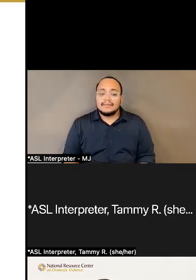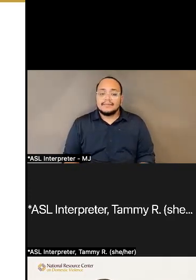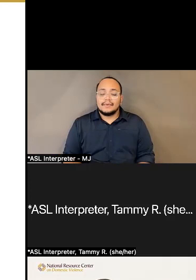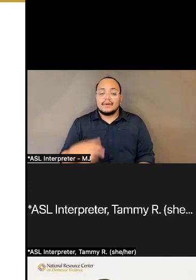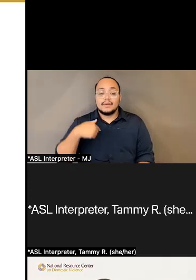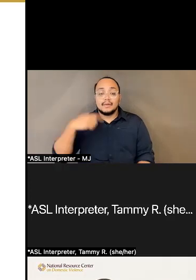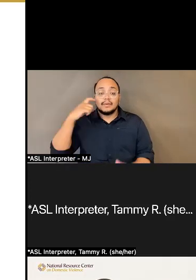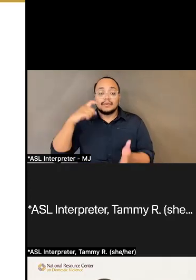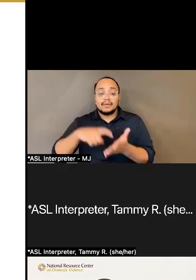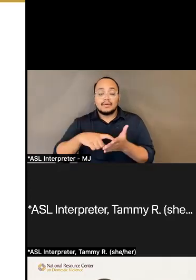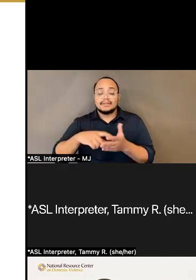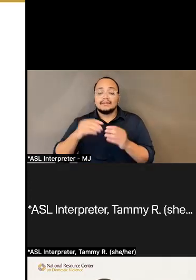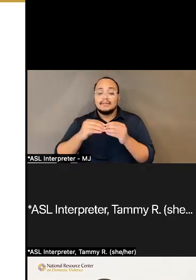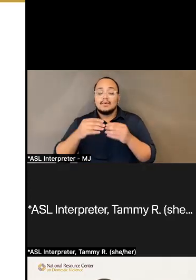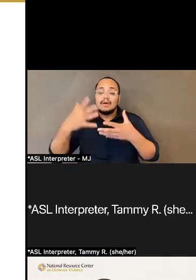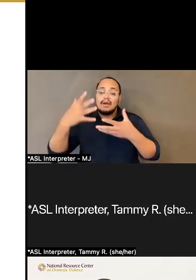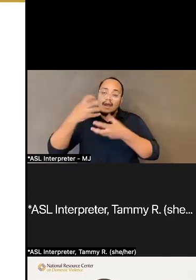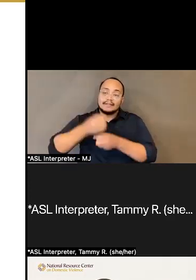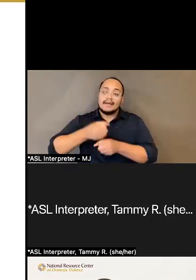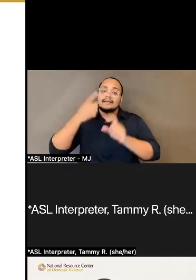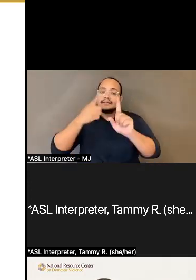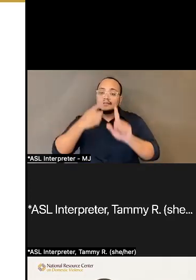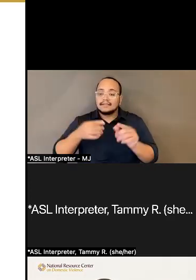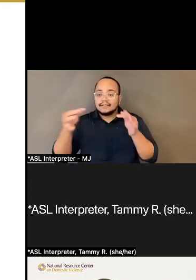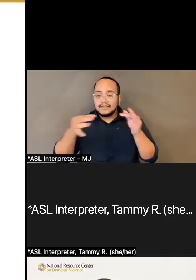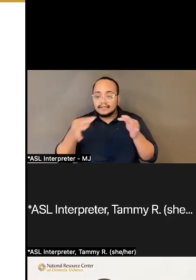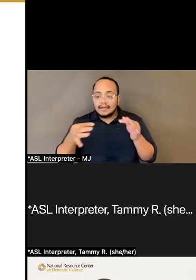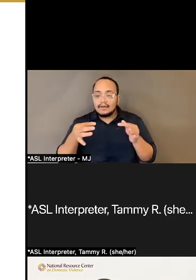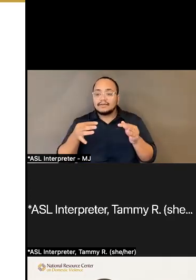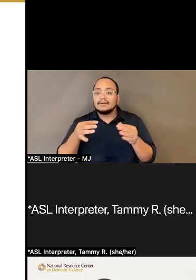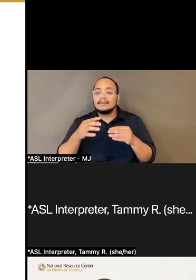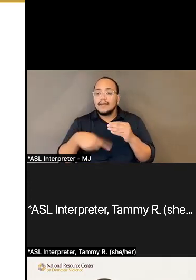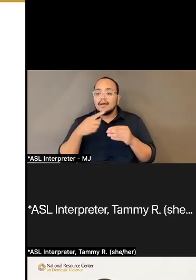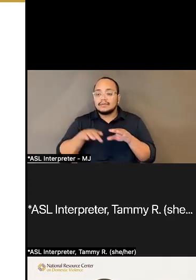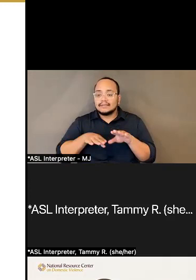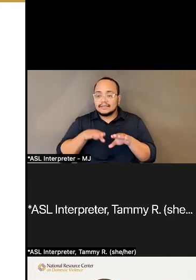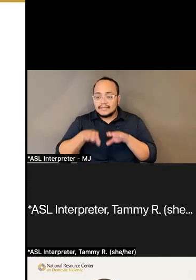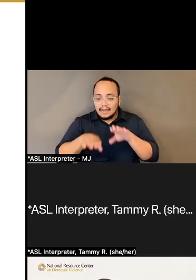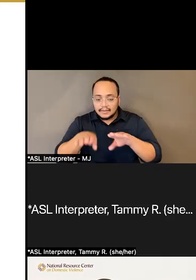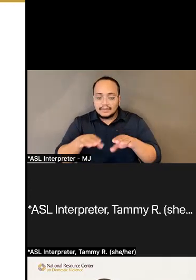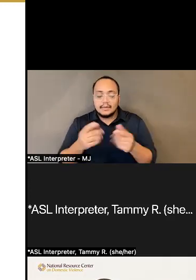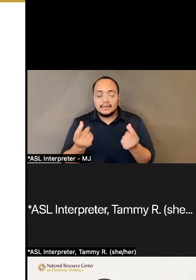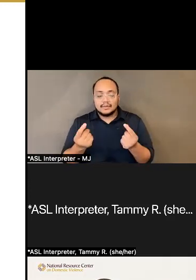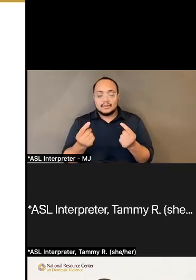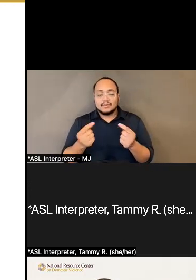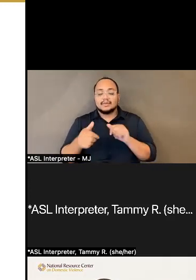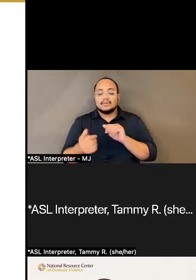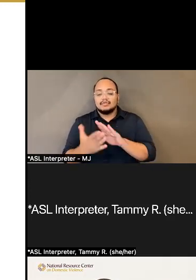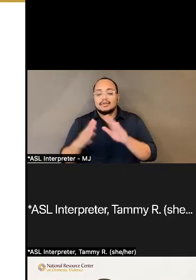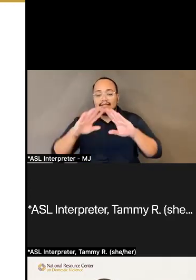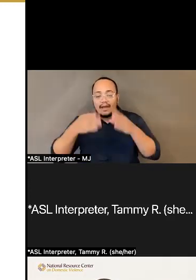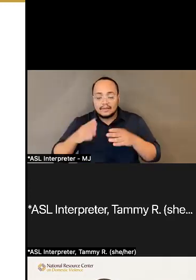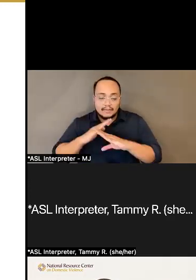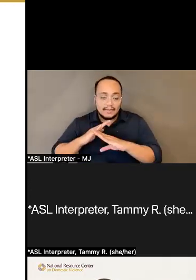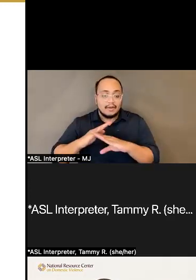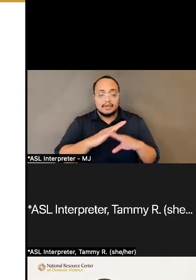find concise details on concrete steps that can be taken to address housing